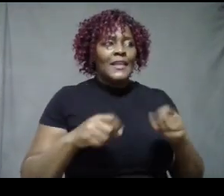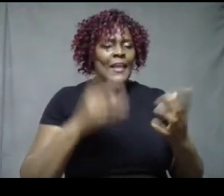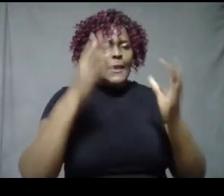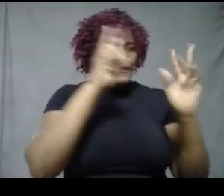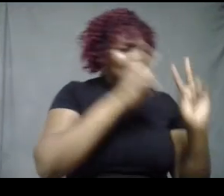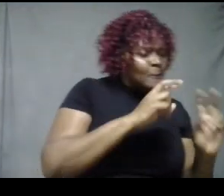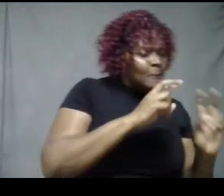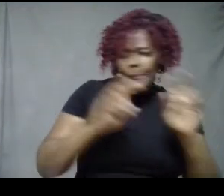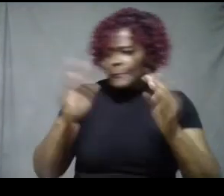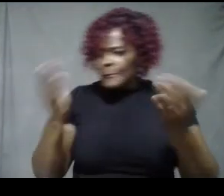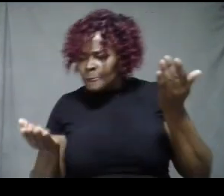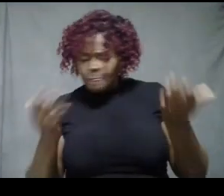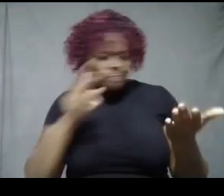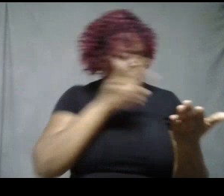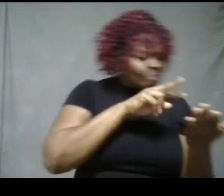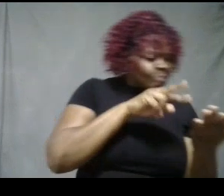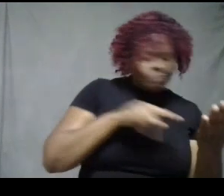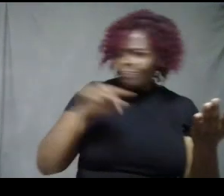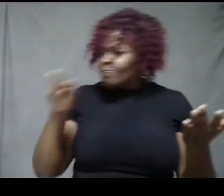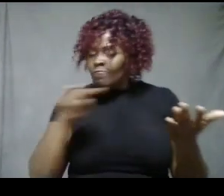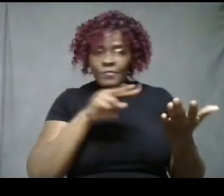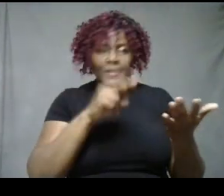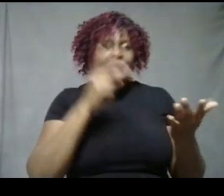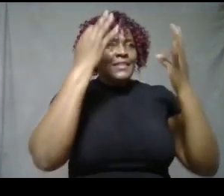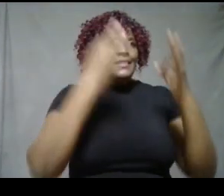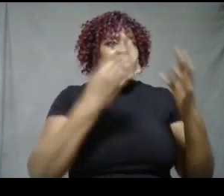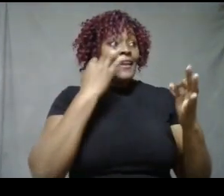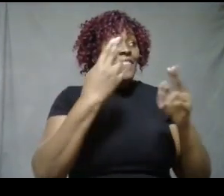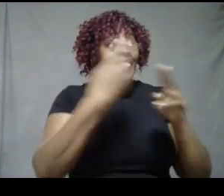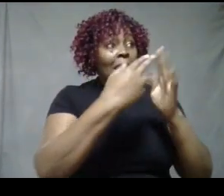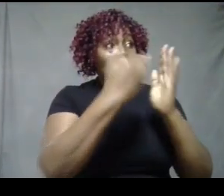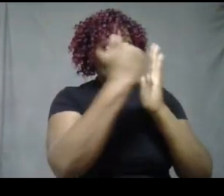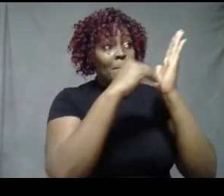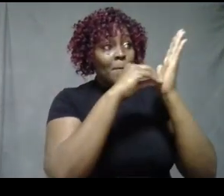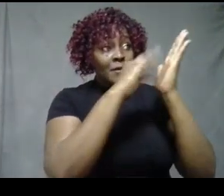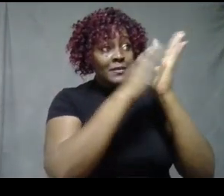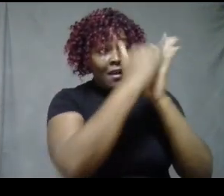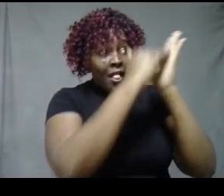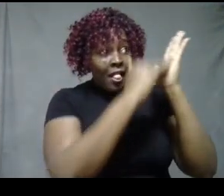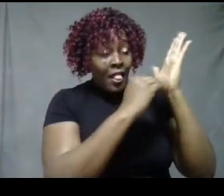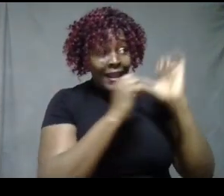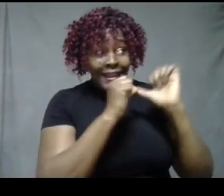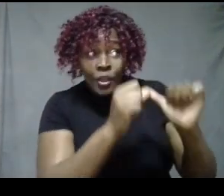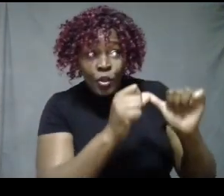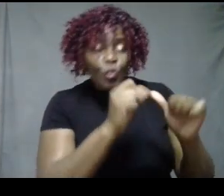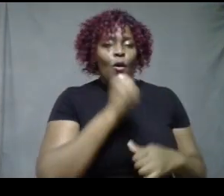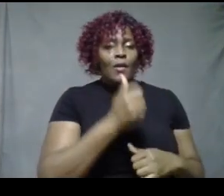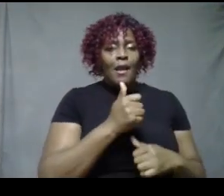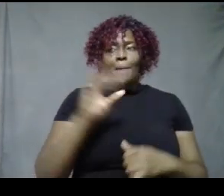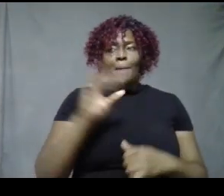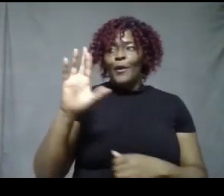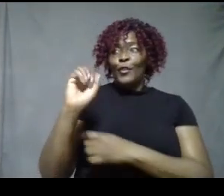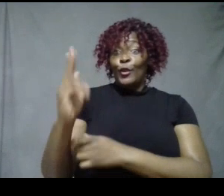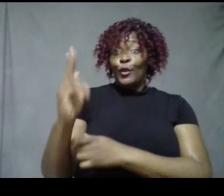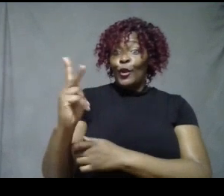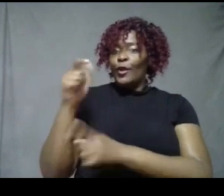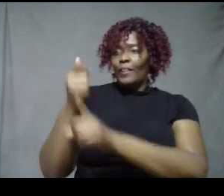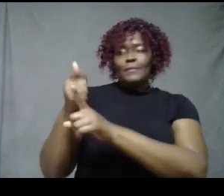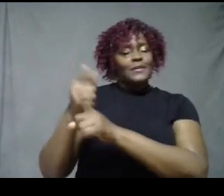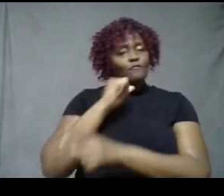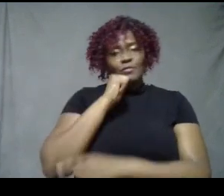make a decision whether someone should remain on the ballot or not. But the clerk is not under your charter, does not investigate, and does